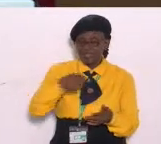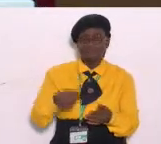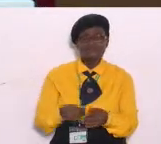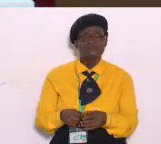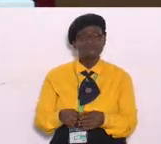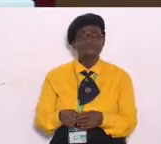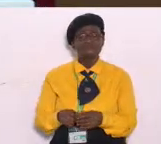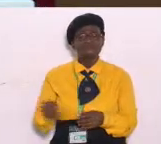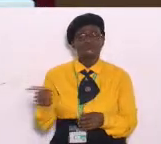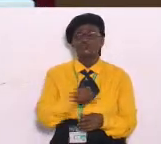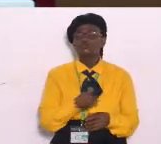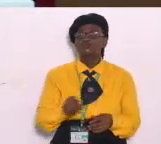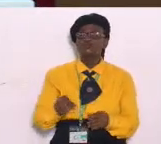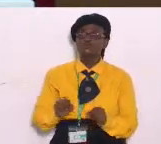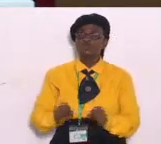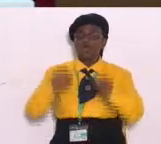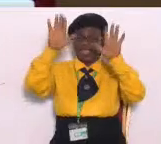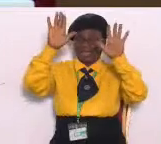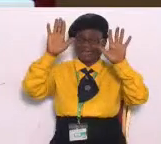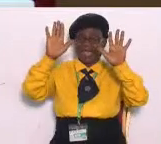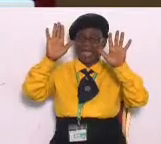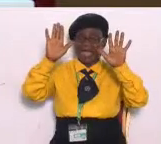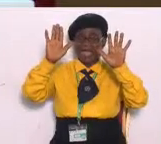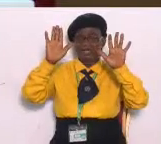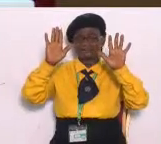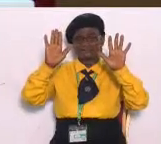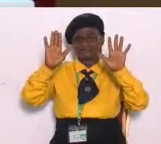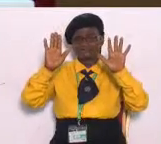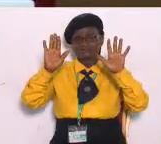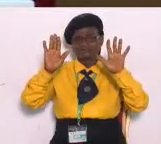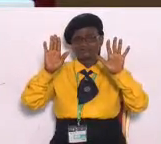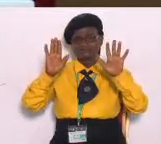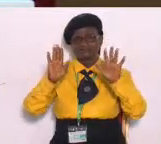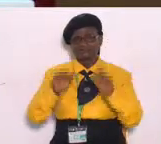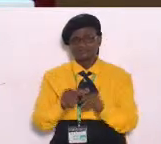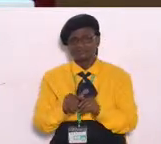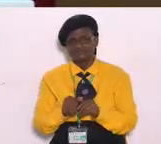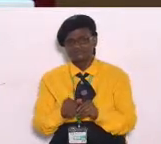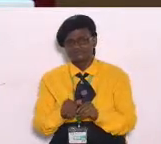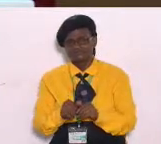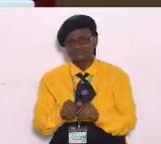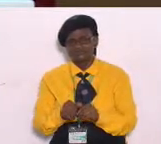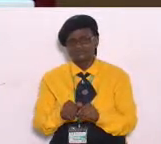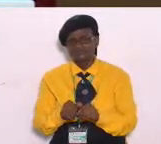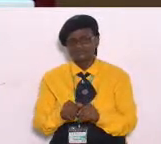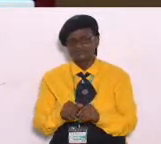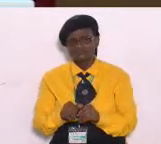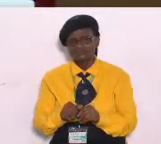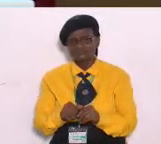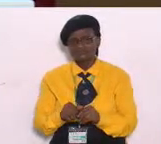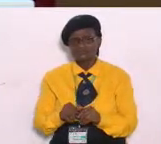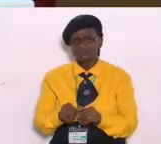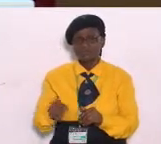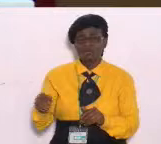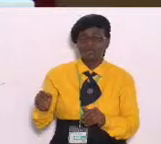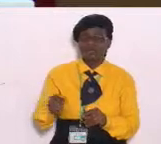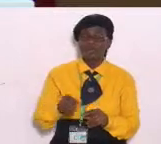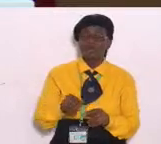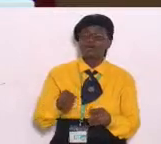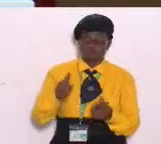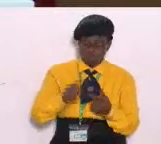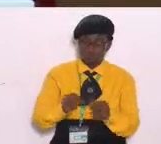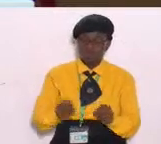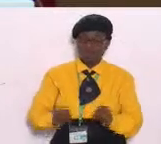You surrender. You know what do you do to tell him I'm surrendering? You raise your two hands.